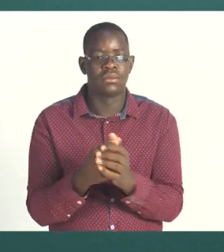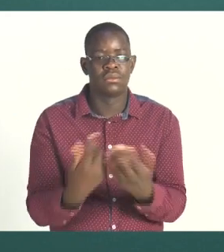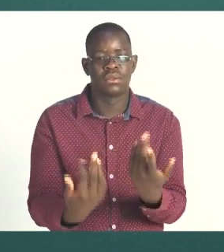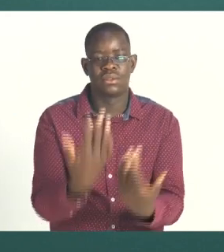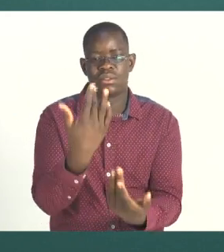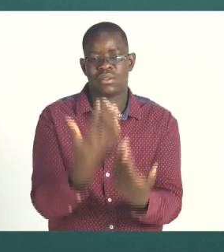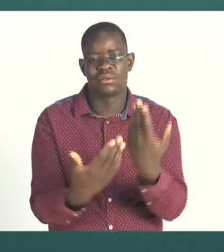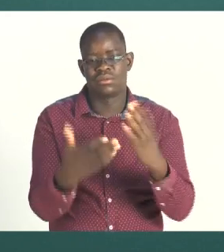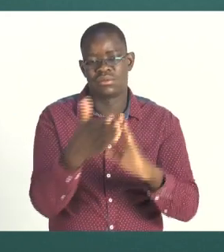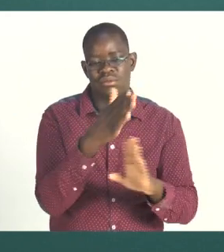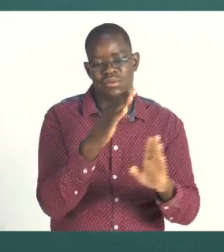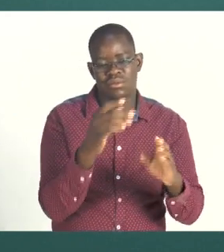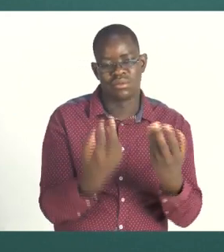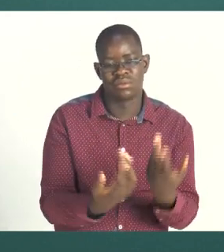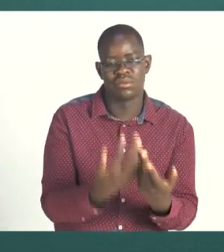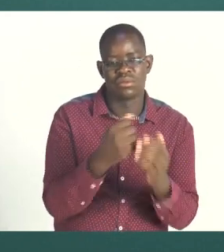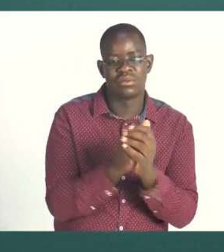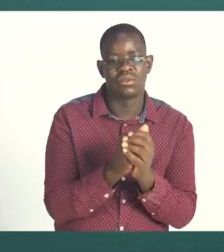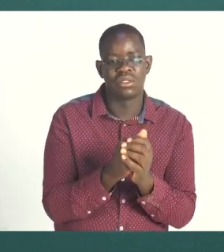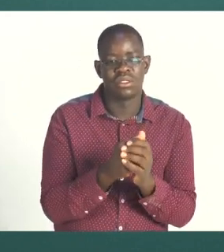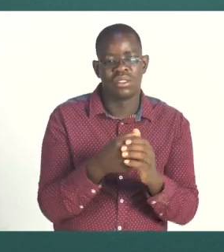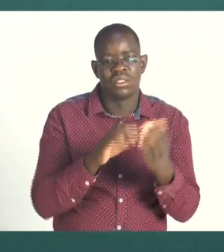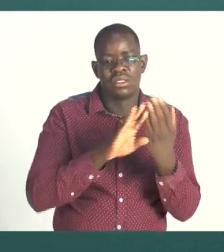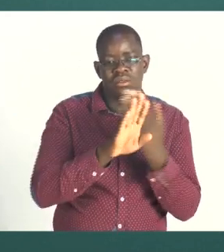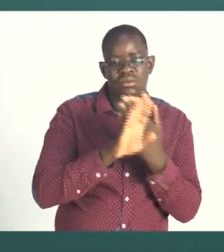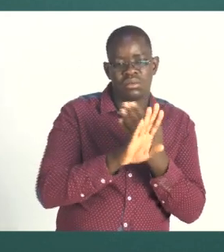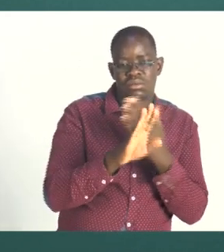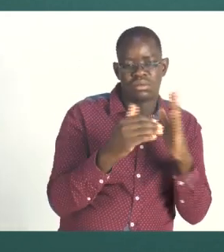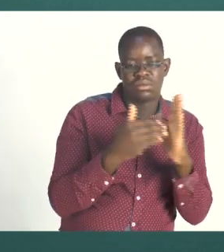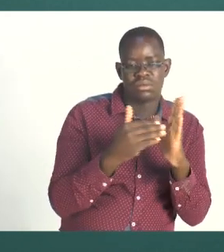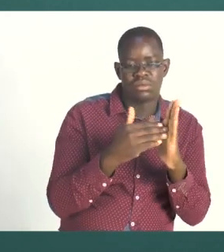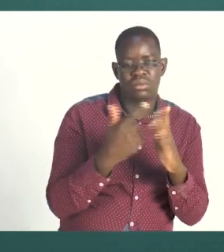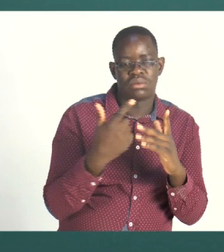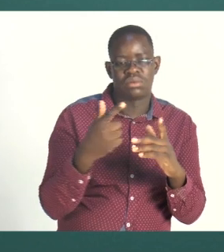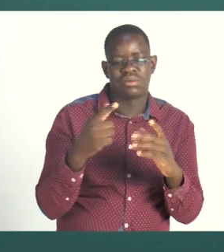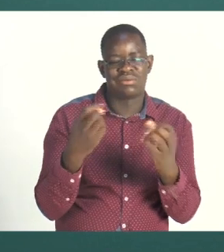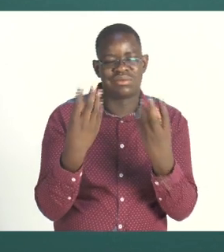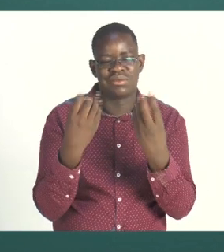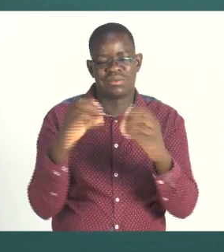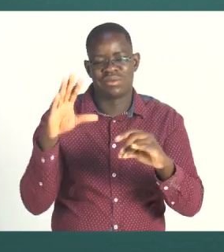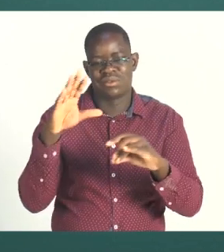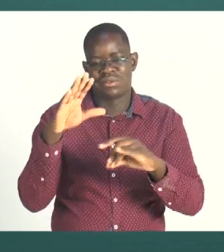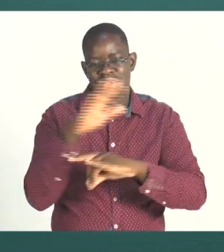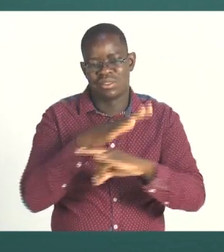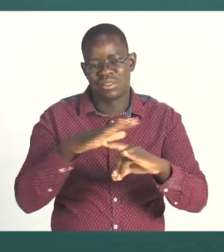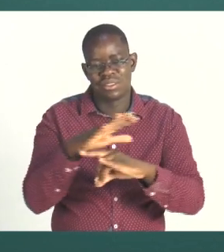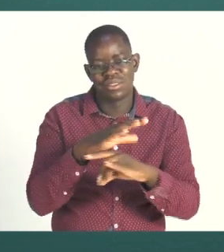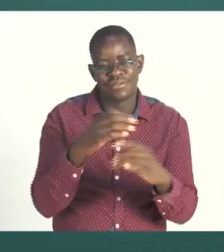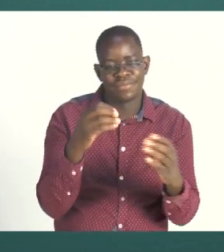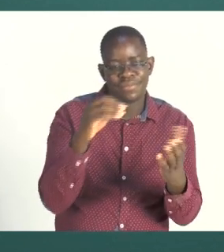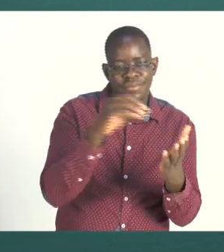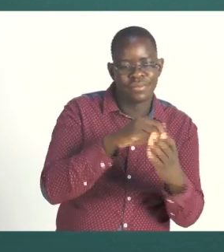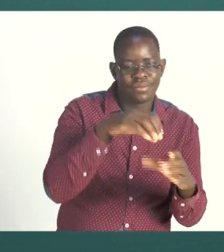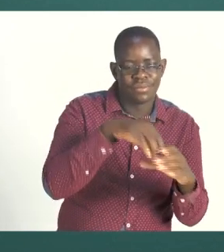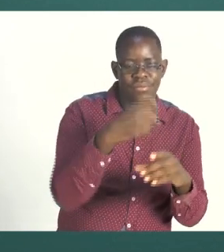recover, avoid overgrazing, break the life cycle of animal diseases and pests.